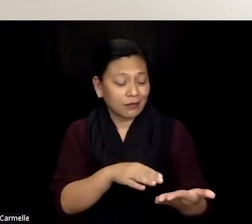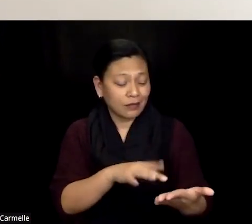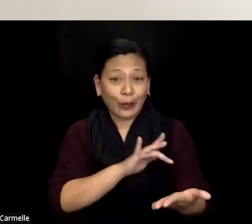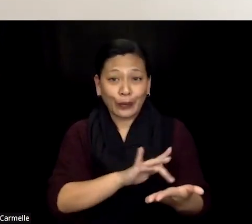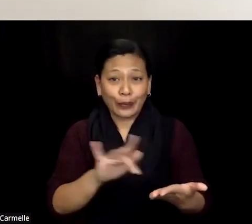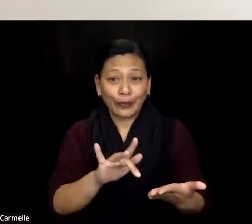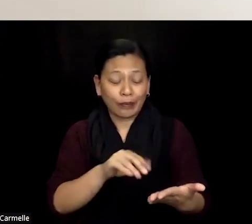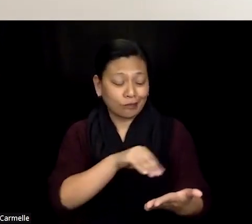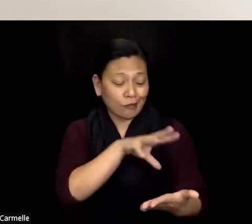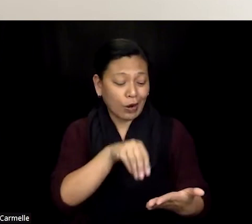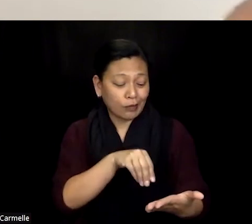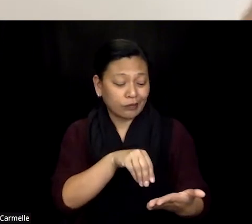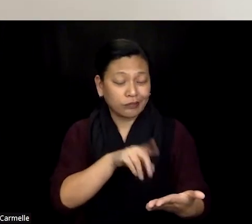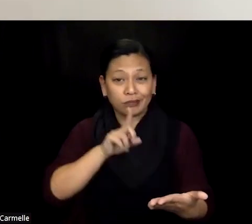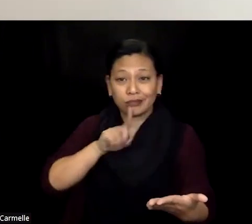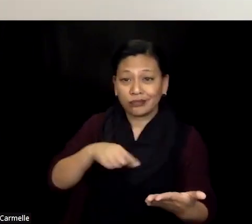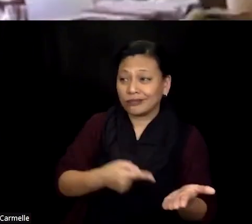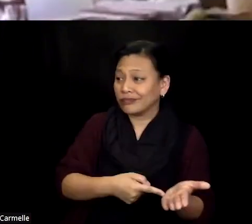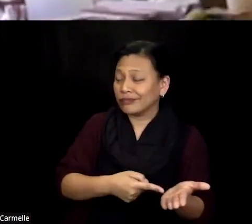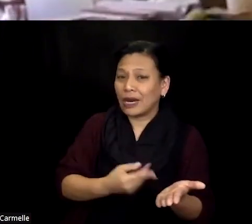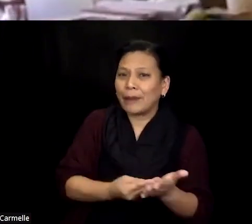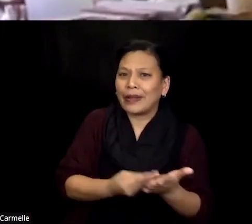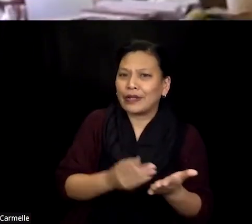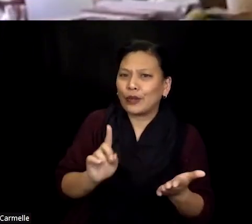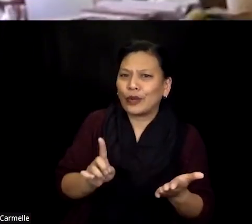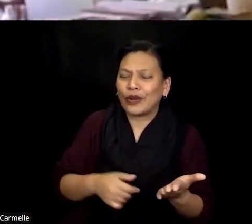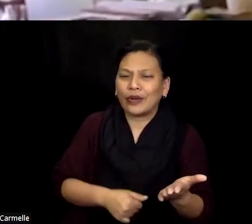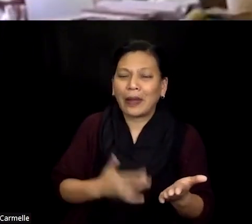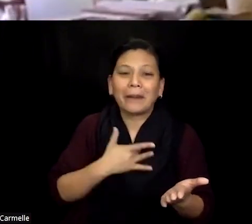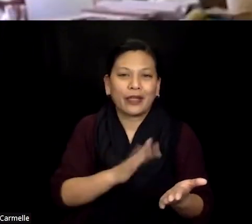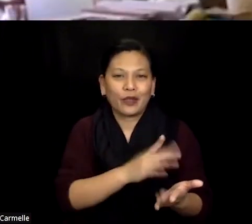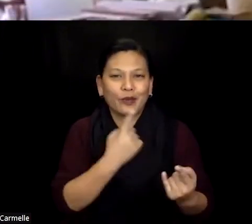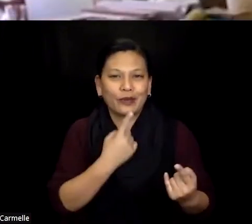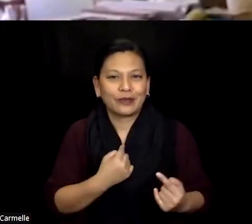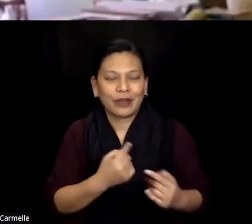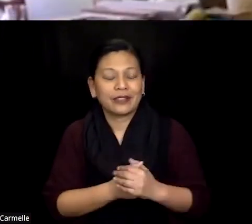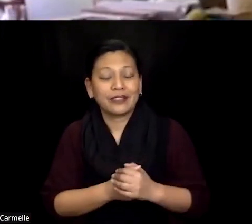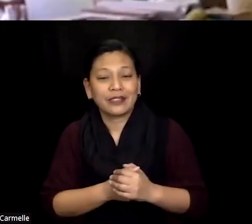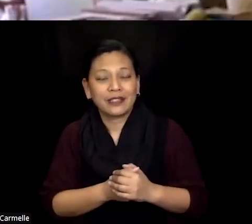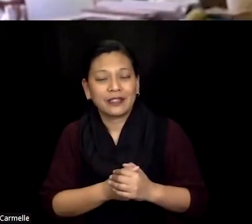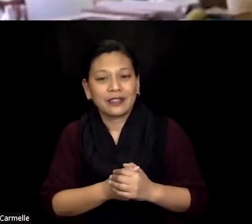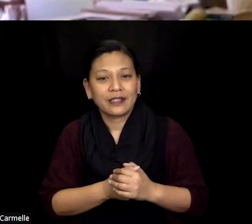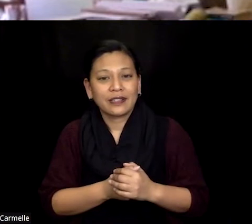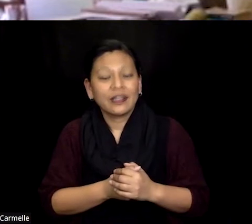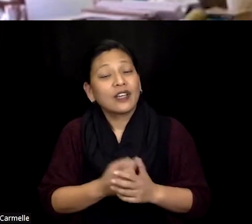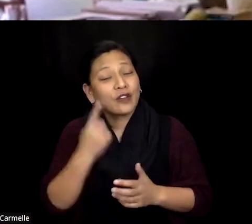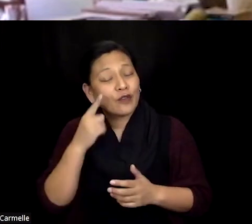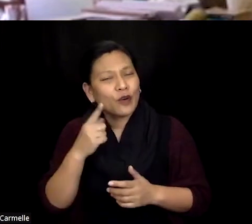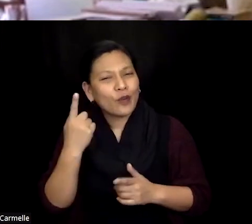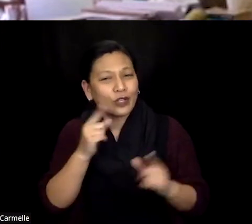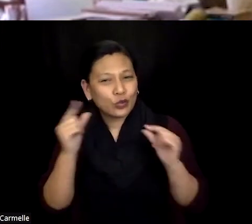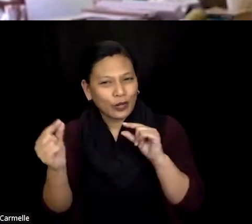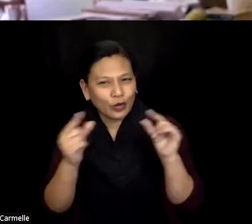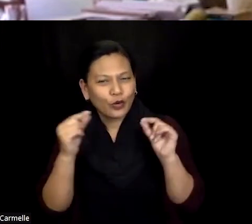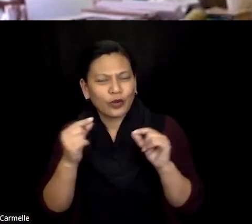like, as a response, I'm just like, yeah, but where's the money? How do you do it? To which one of my biggest detractors on Twitter